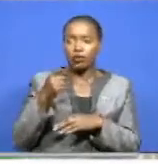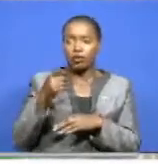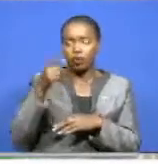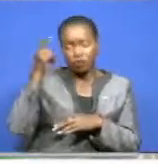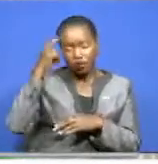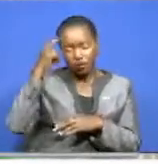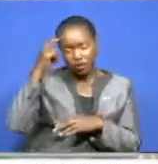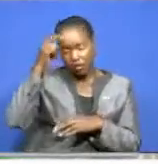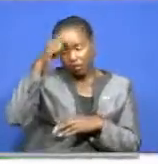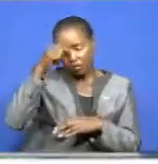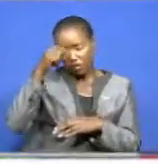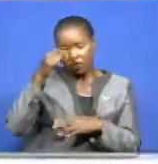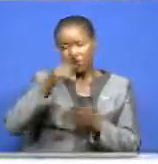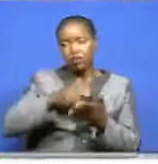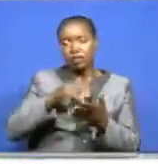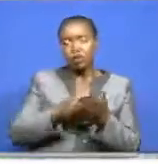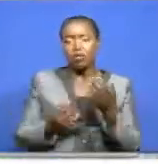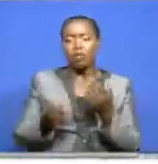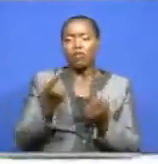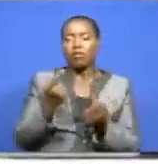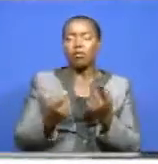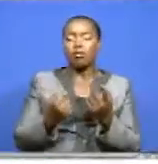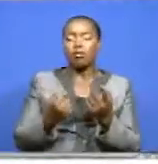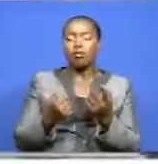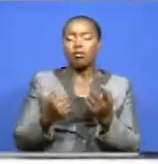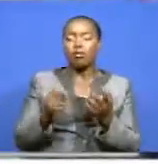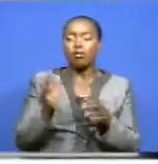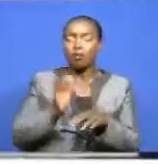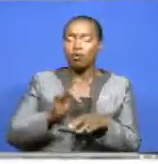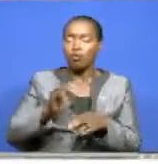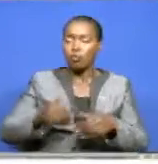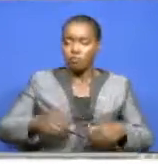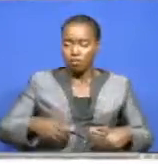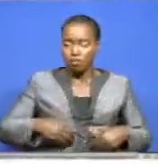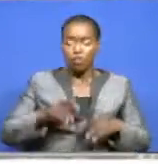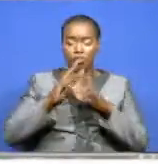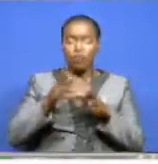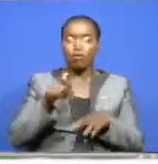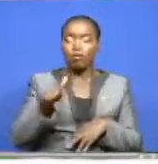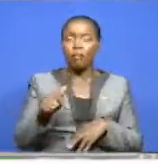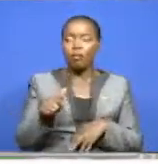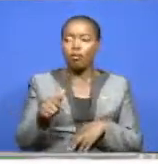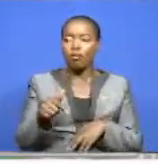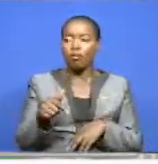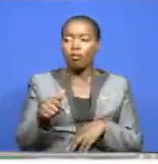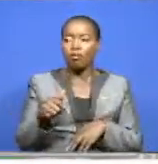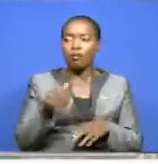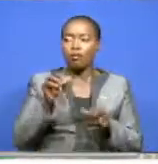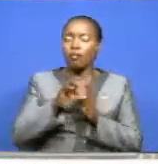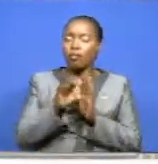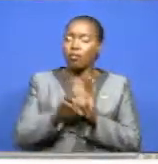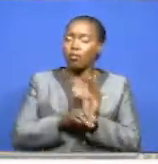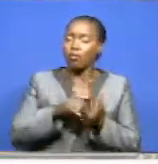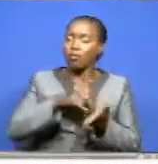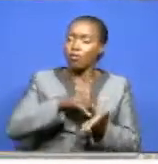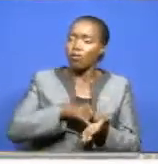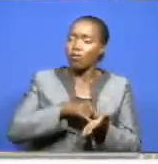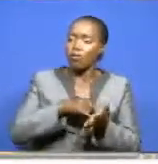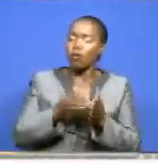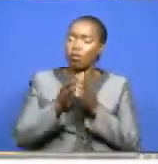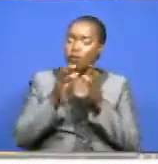to include matters affecting the youth in this report, which is now going to be enshrined in the Constitution, is a good